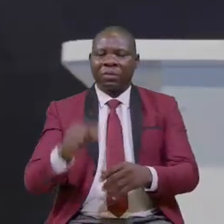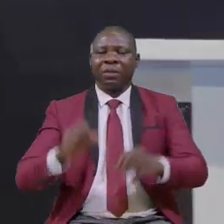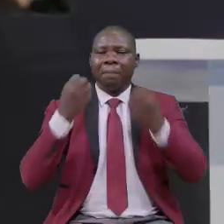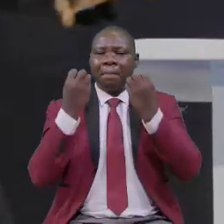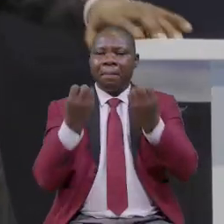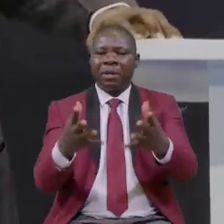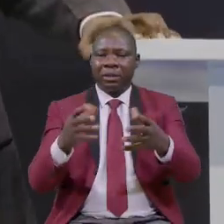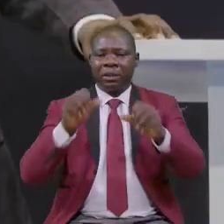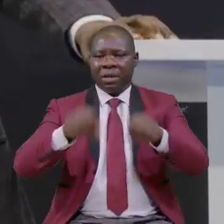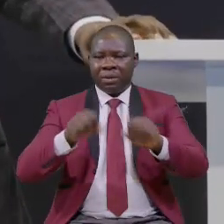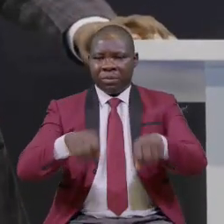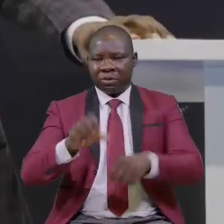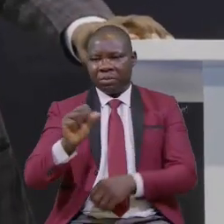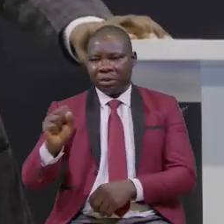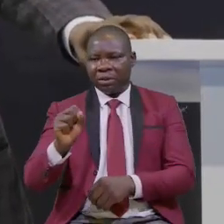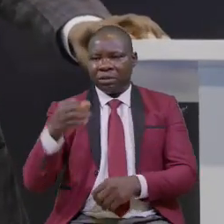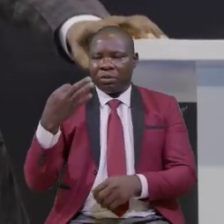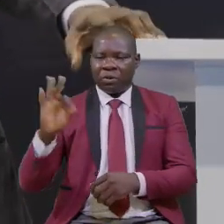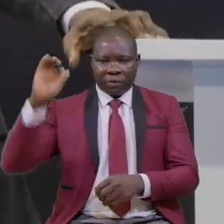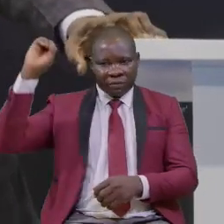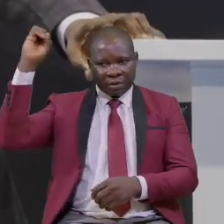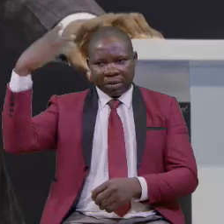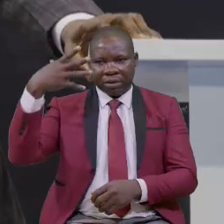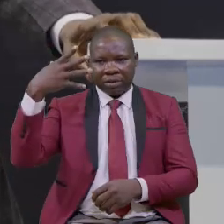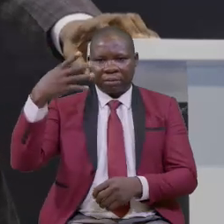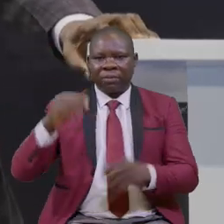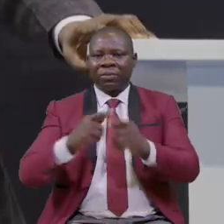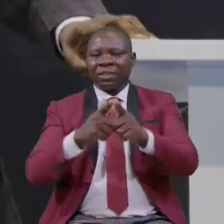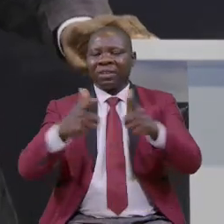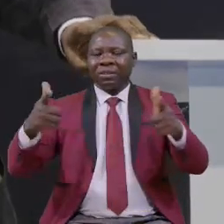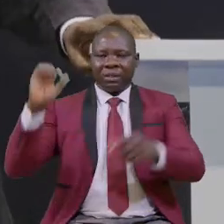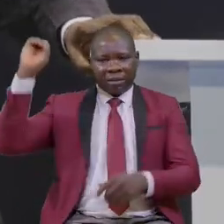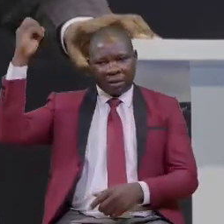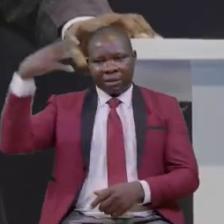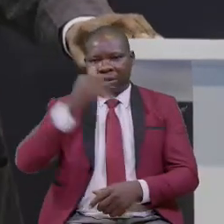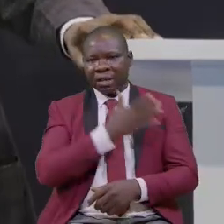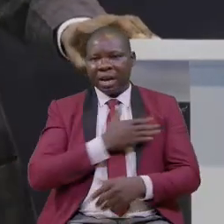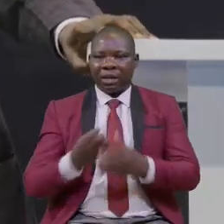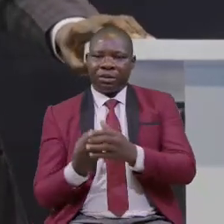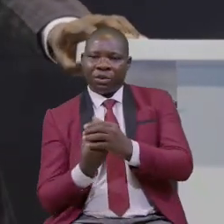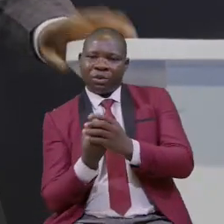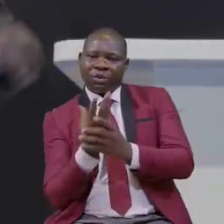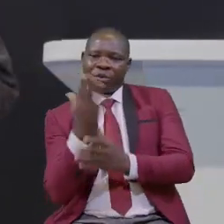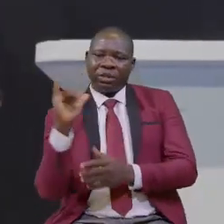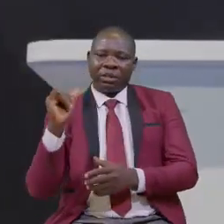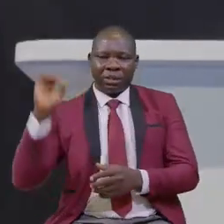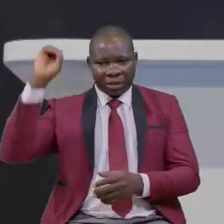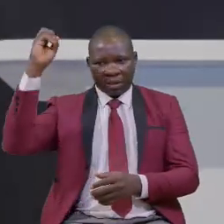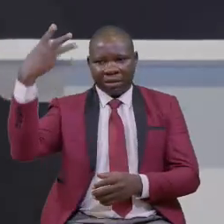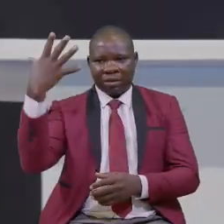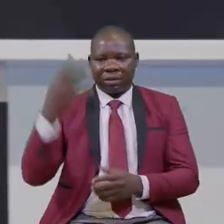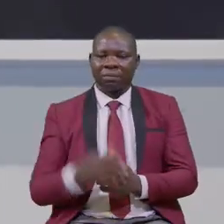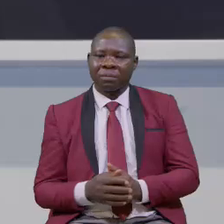possibilities of grace, great grace, and growing grace. Look